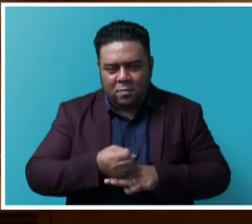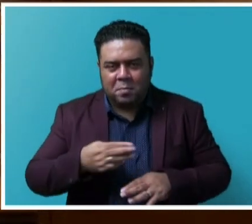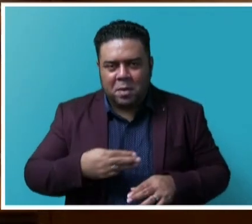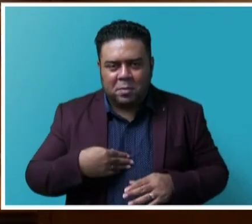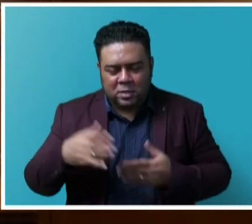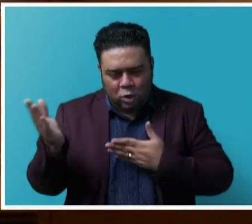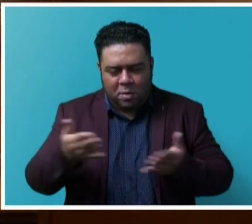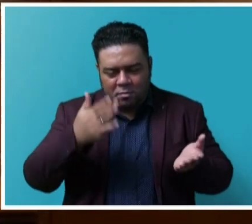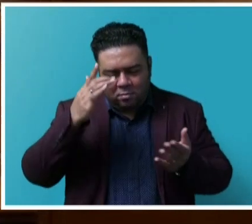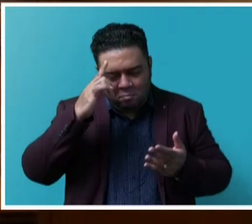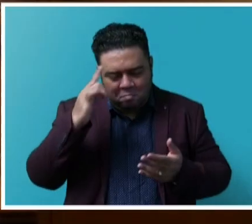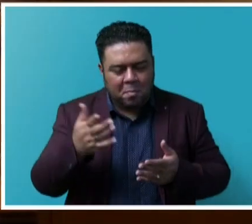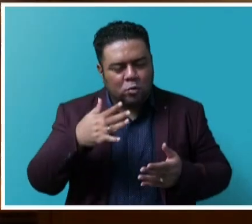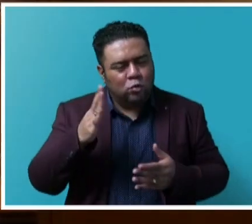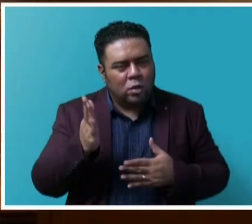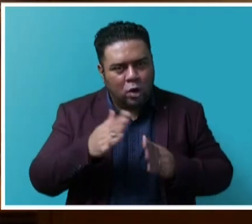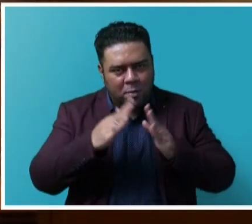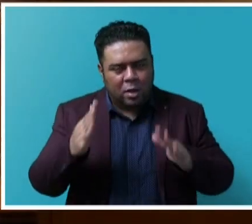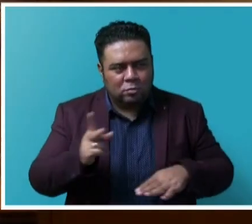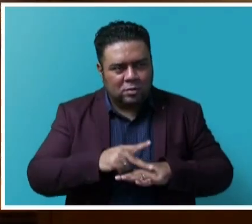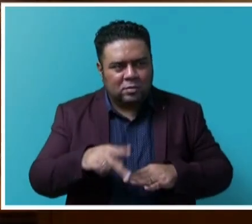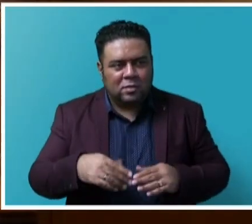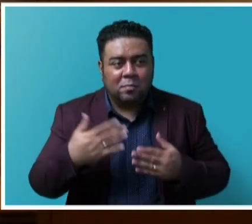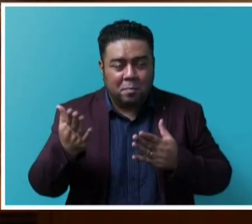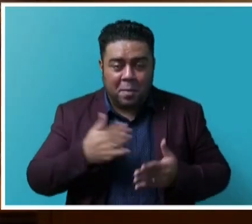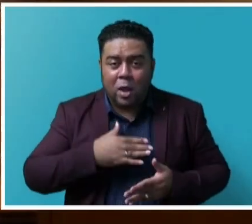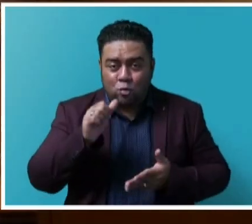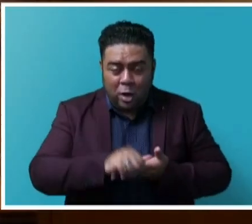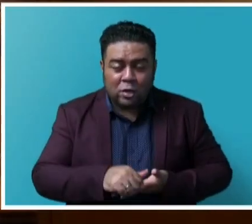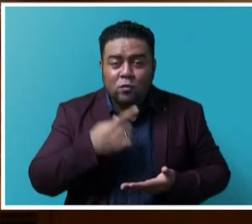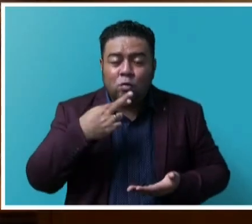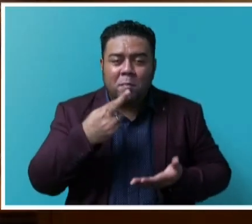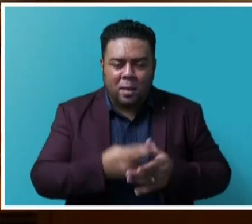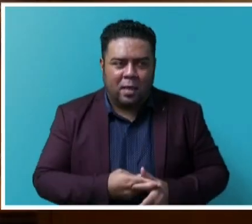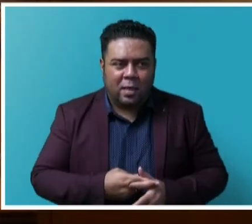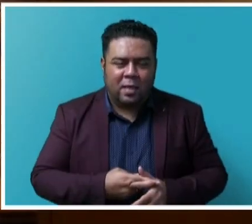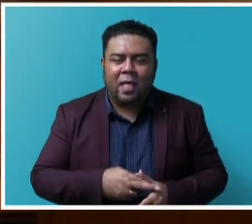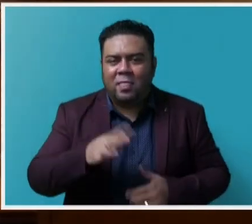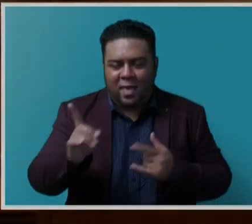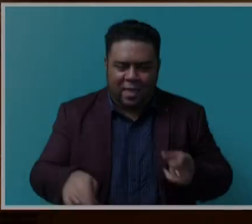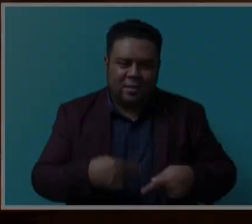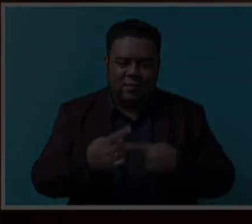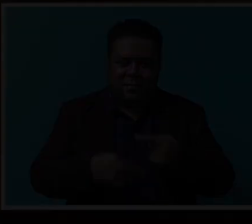commend the motion to the honorable House, and respectfully reserve my right of reply at the end of the debate. Thank you very much.